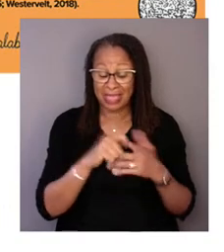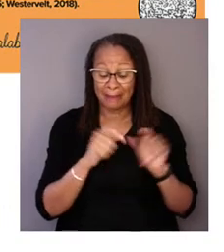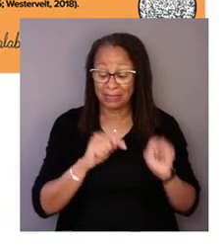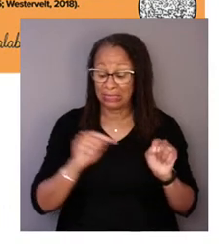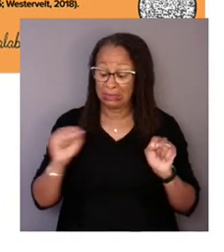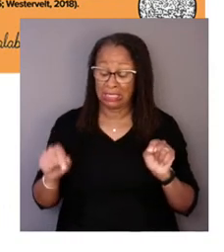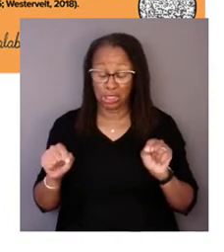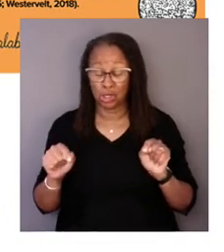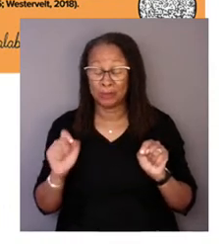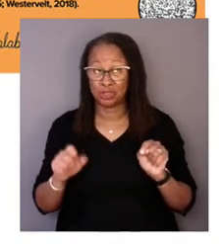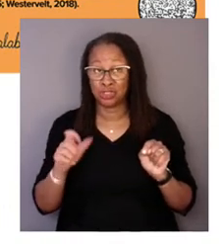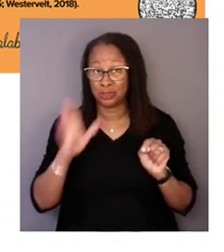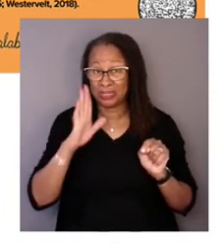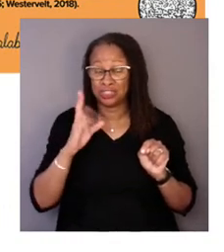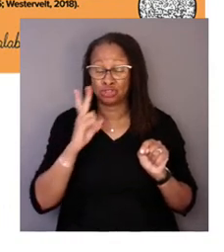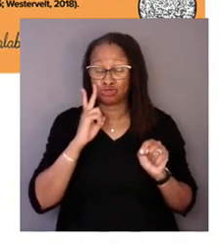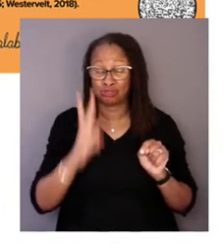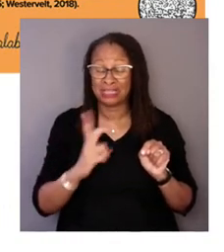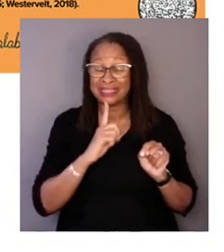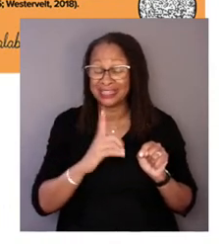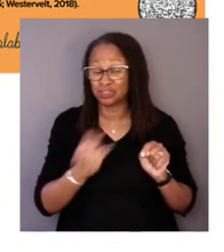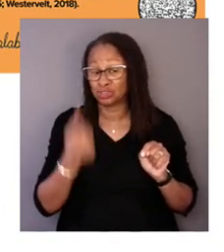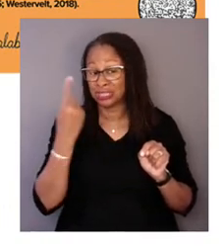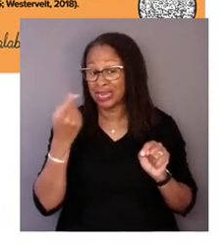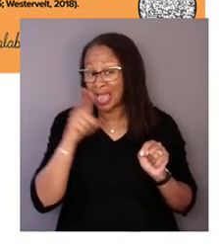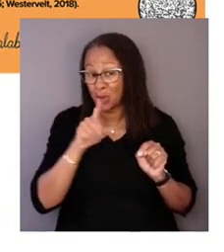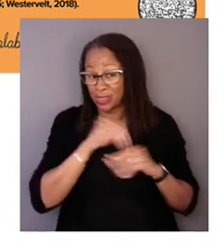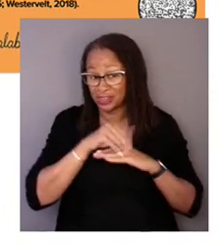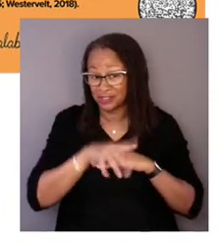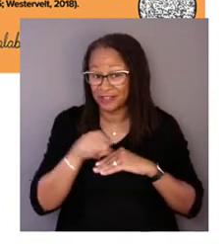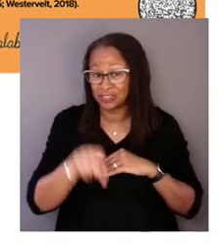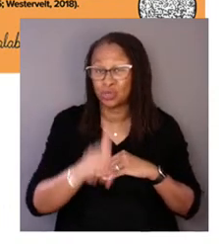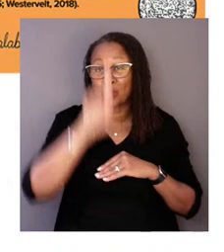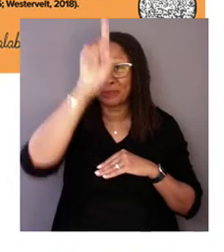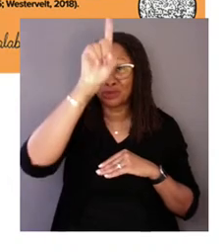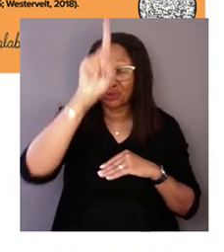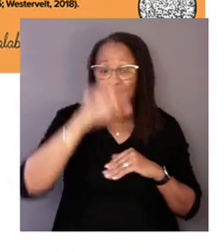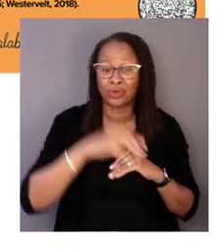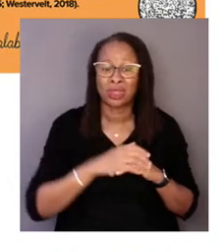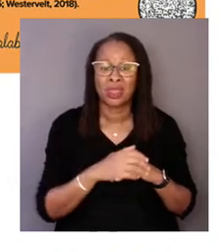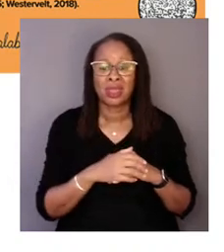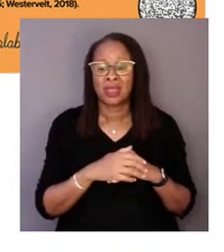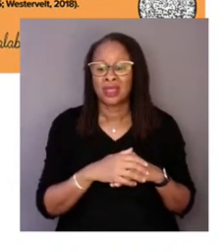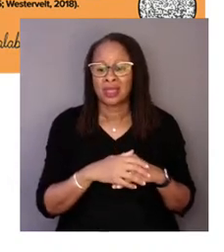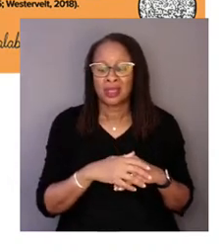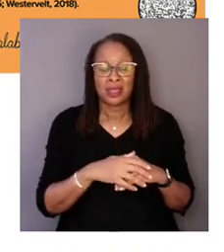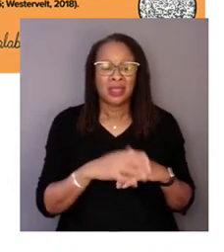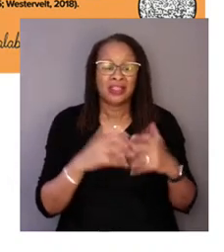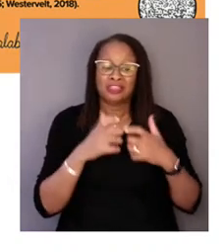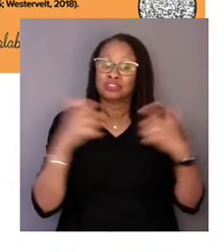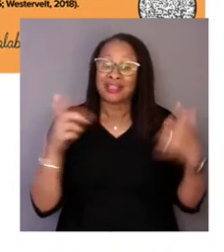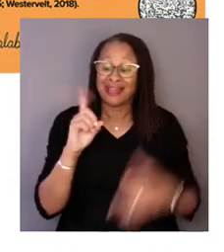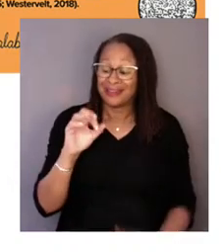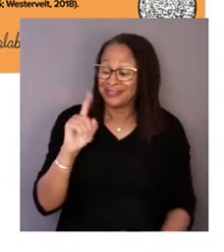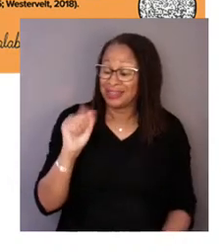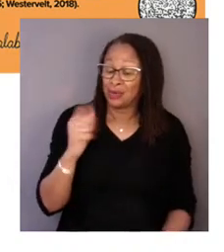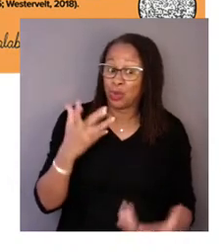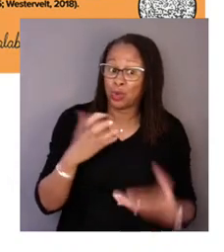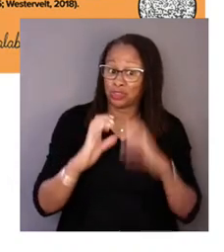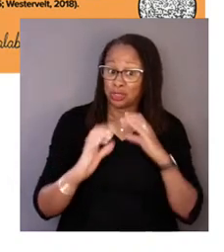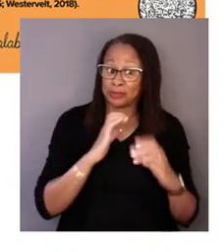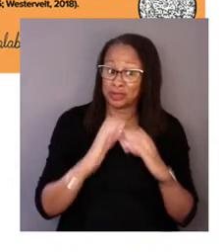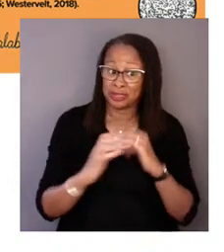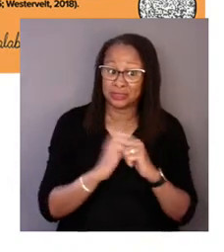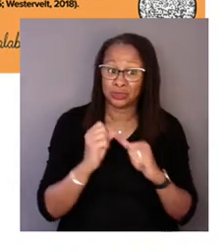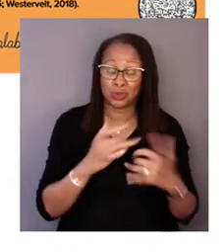on. And then the other part of it was that, as I mentioned, there was a lot of data that we wanted to communicate. So typically I'm